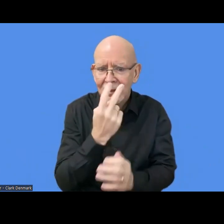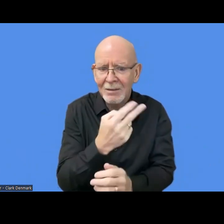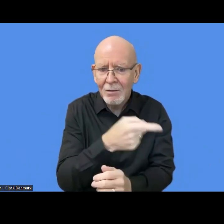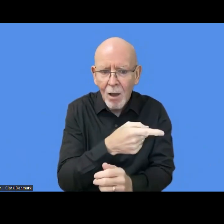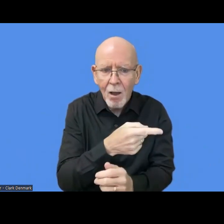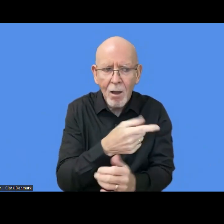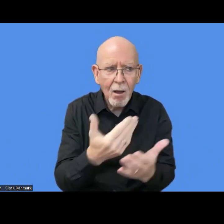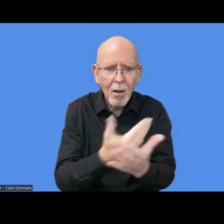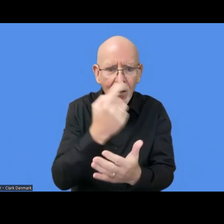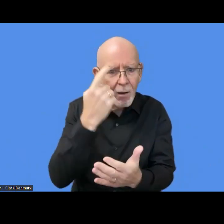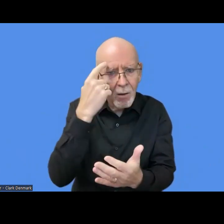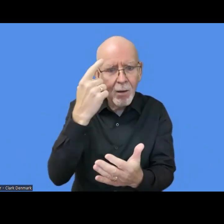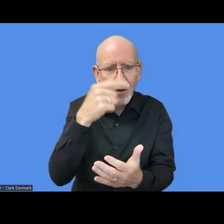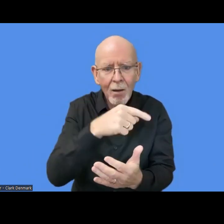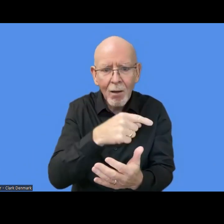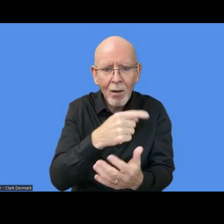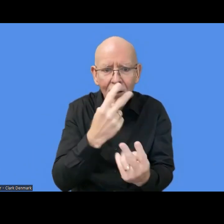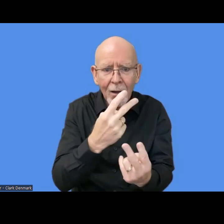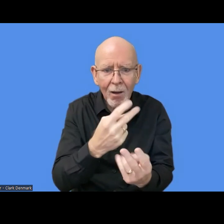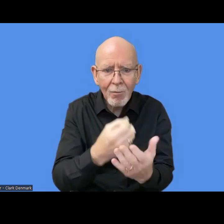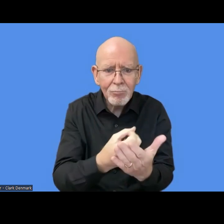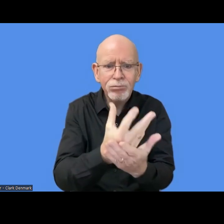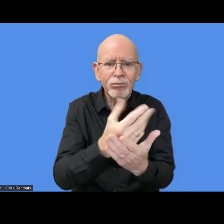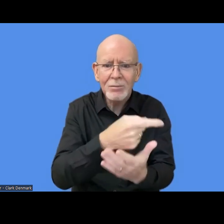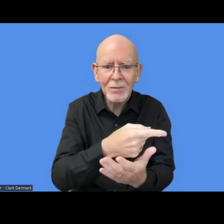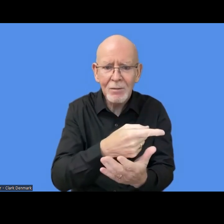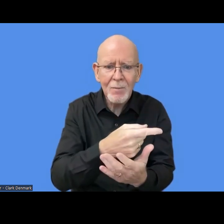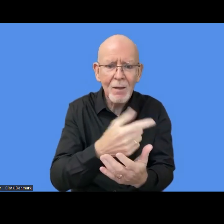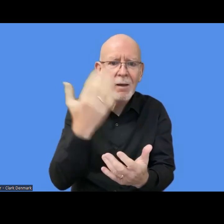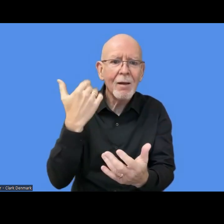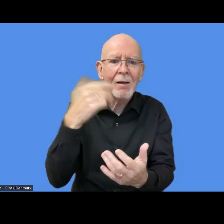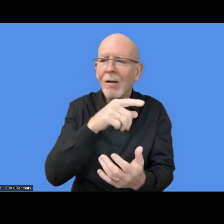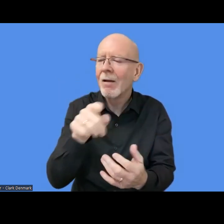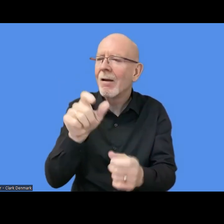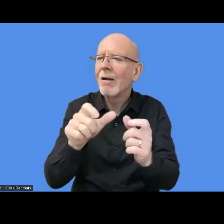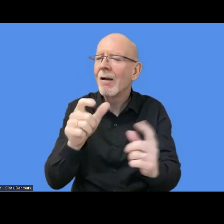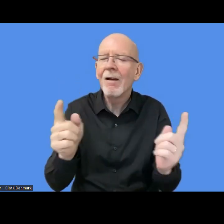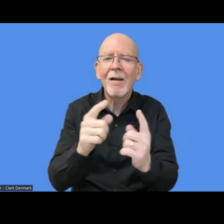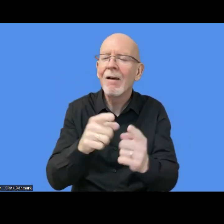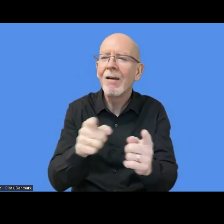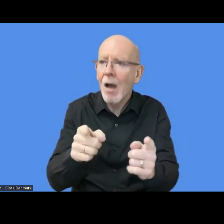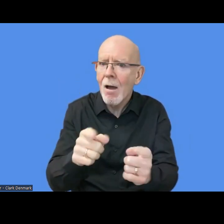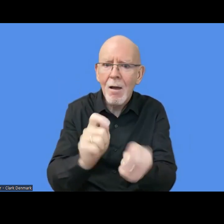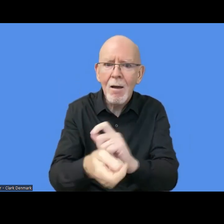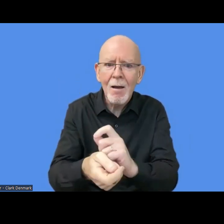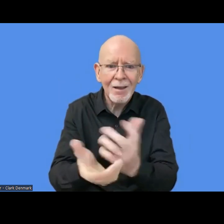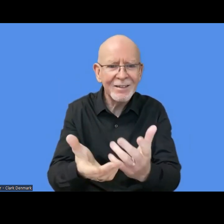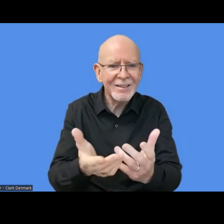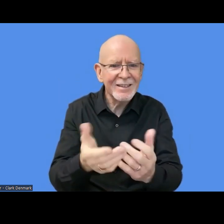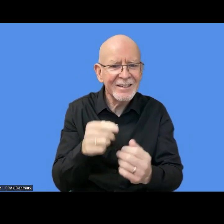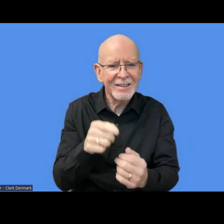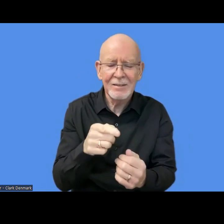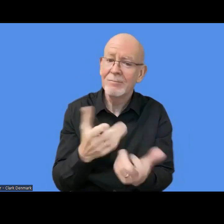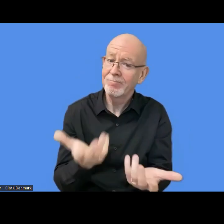damn phone. And so the impact when people who don't usually meet come together, swapping